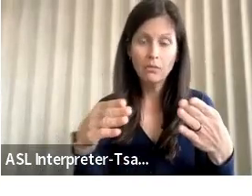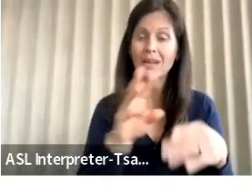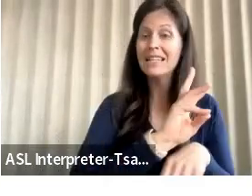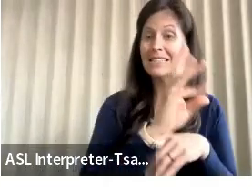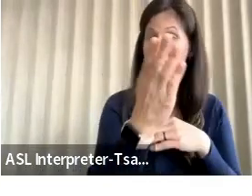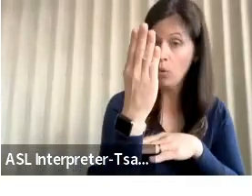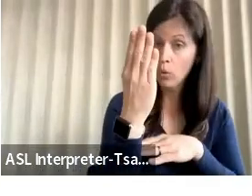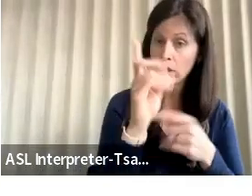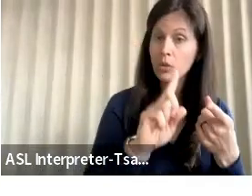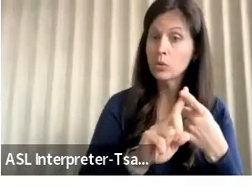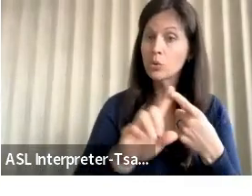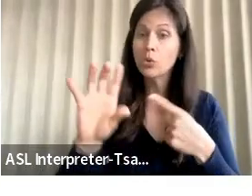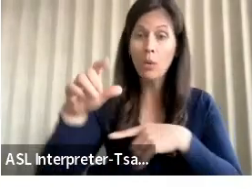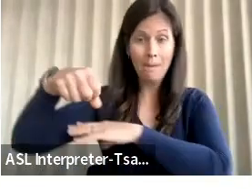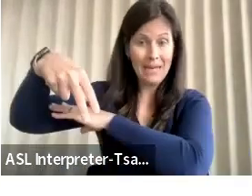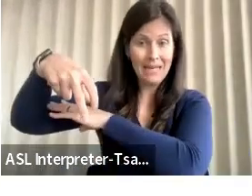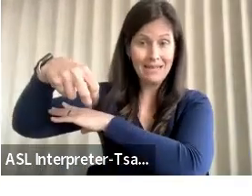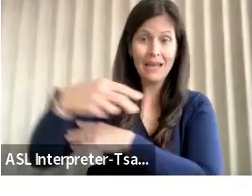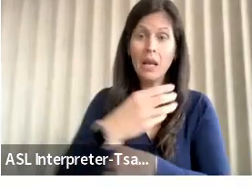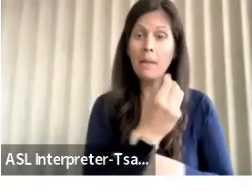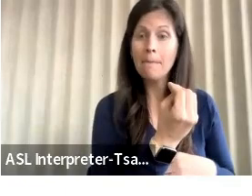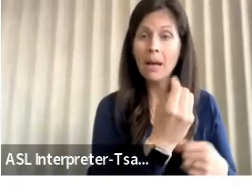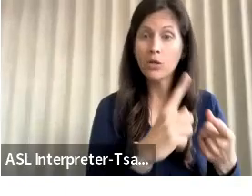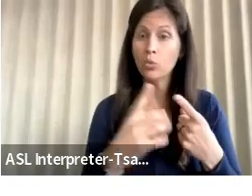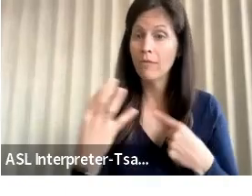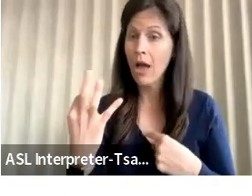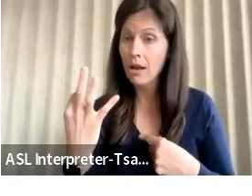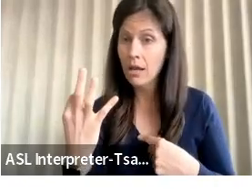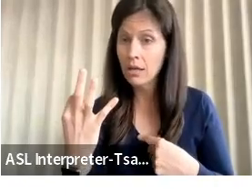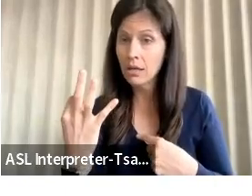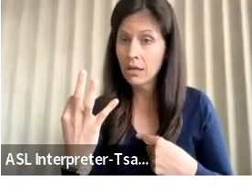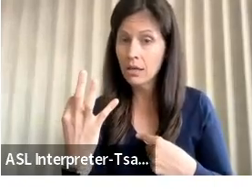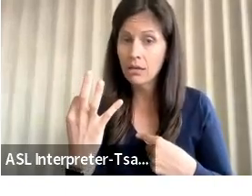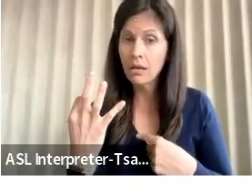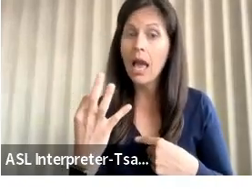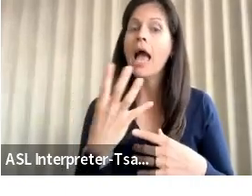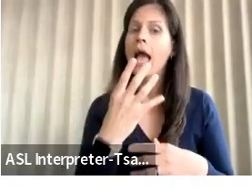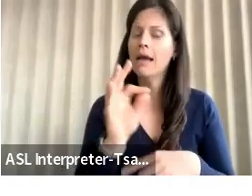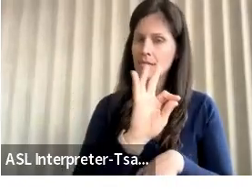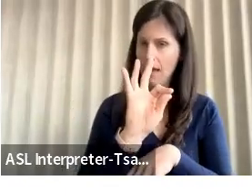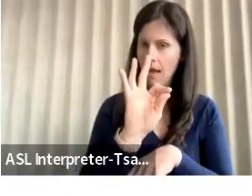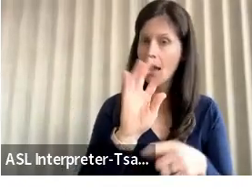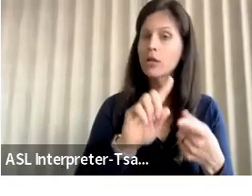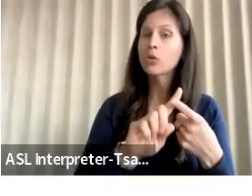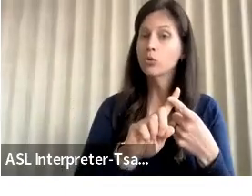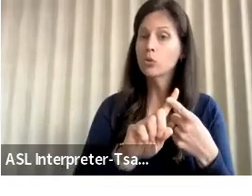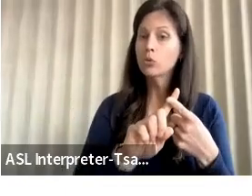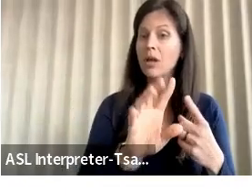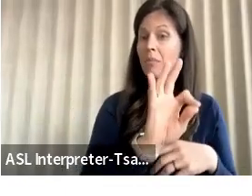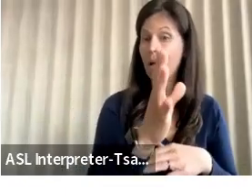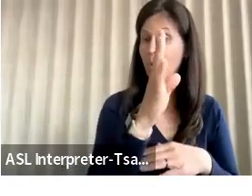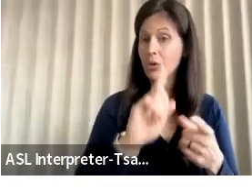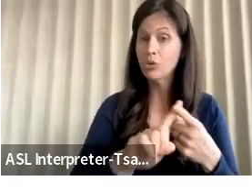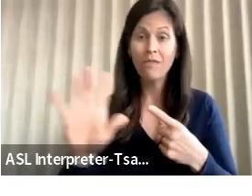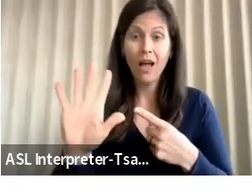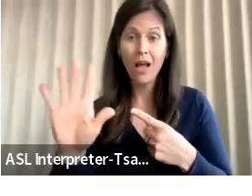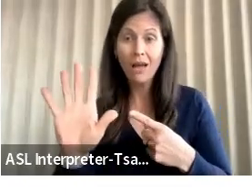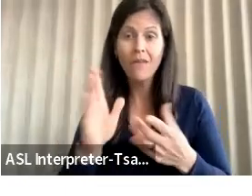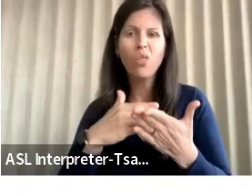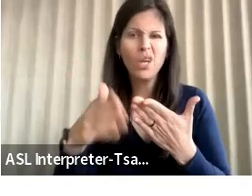a.m. to midnight, Monday through Friday, and 9 a.m. to 5 p.m. on the